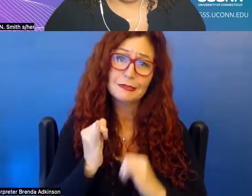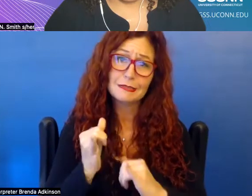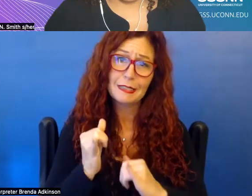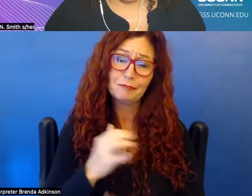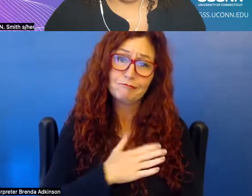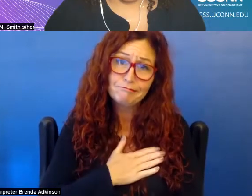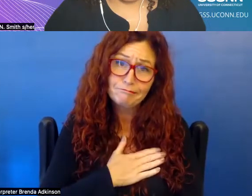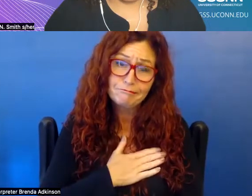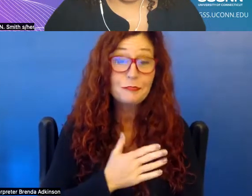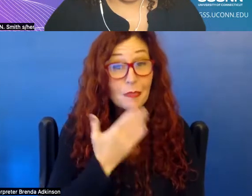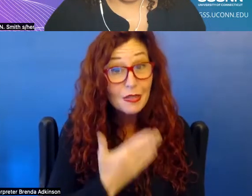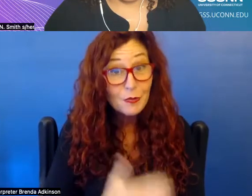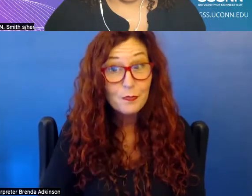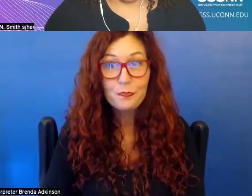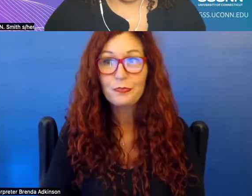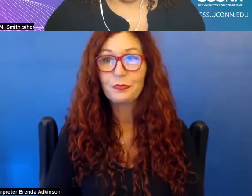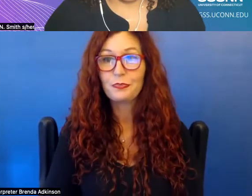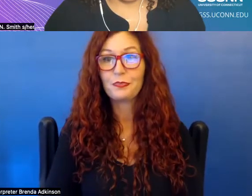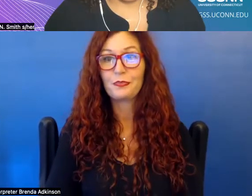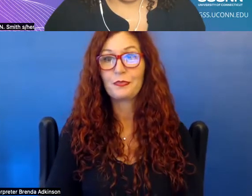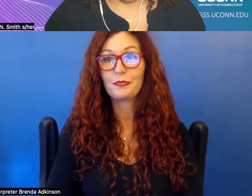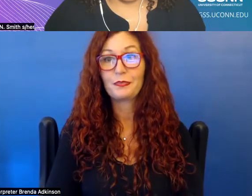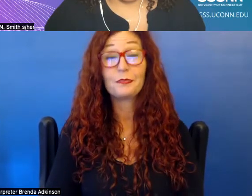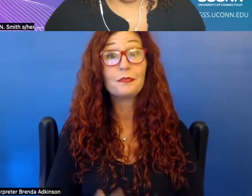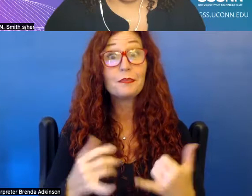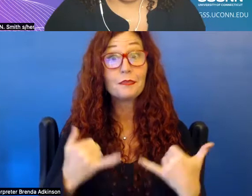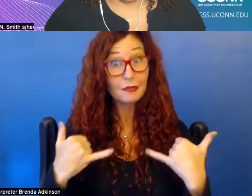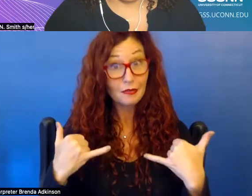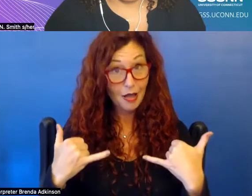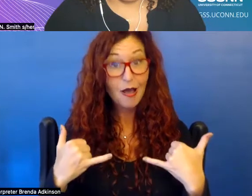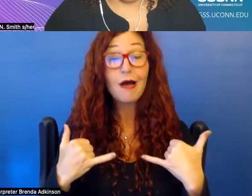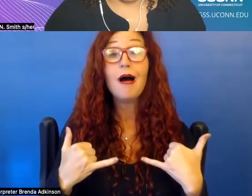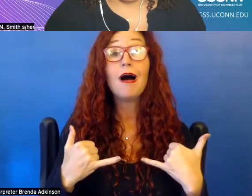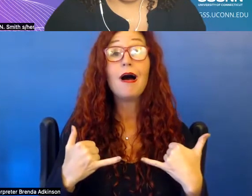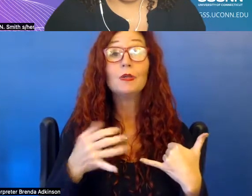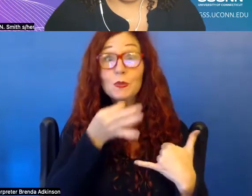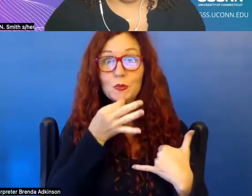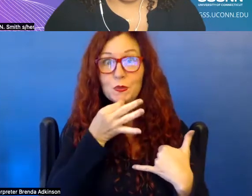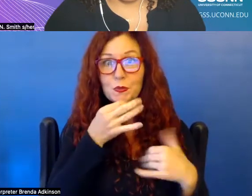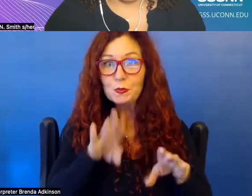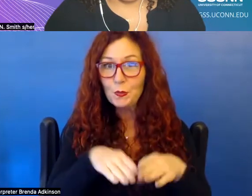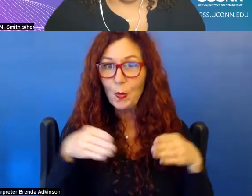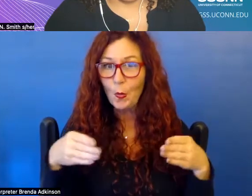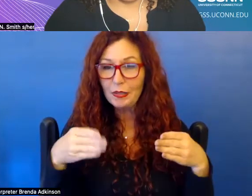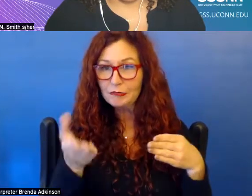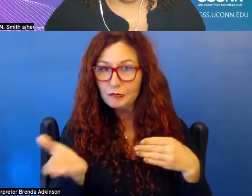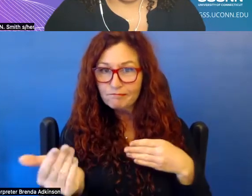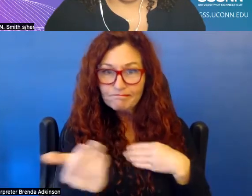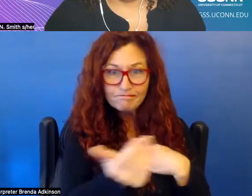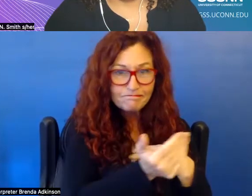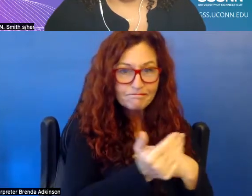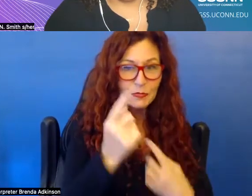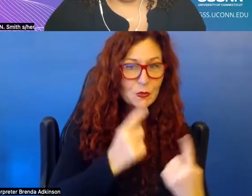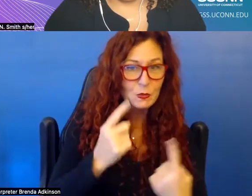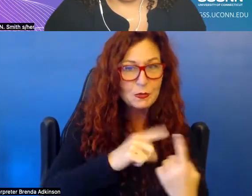Yeah, thank you. We are looking forward to opening up for Q&A in just a minute. I'm gonna ask just one more question, just